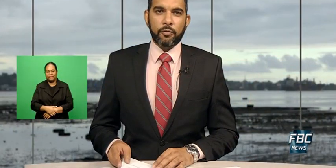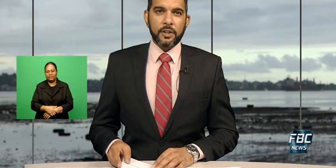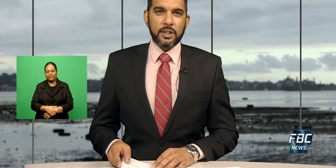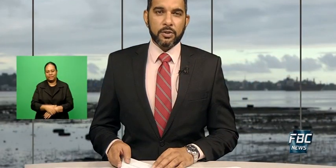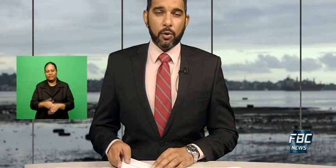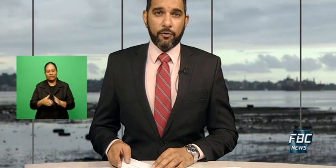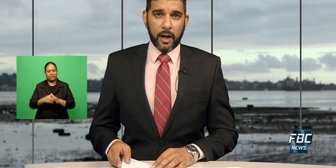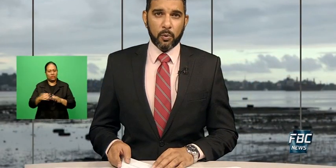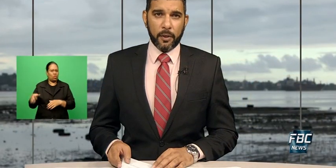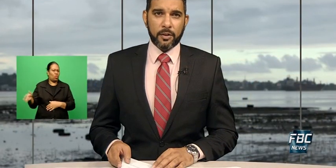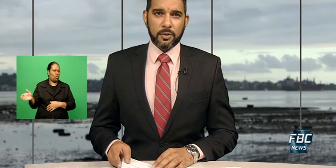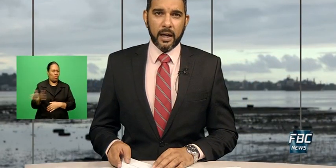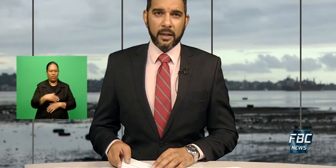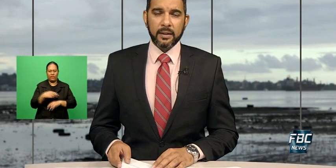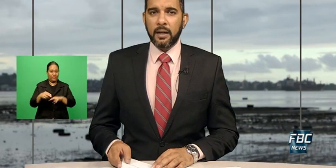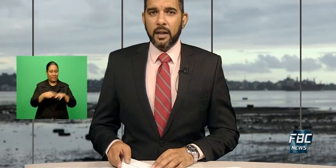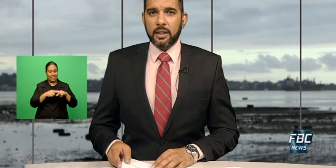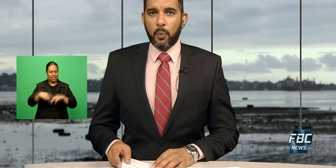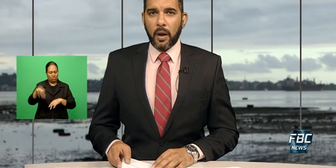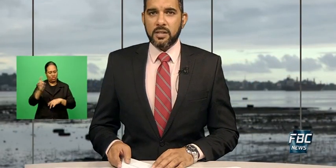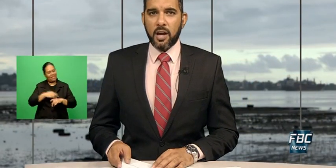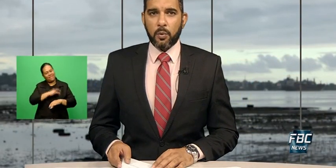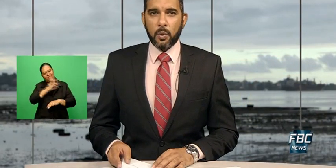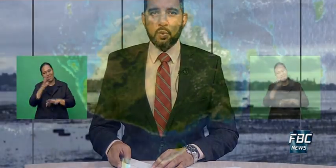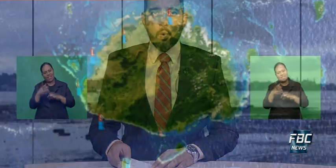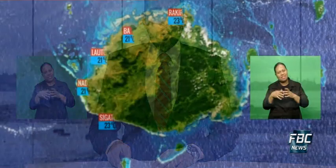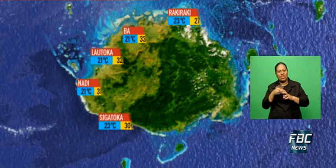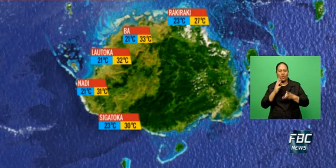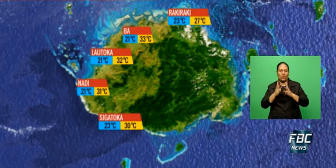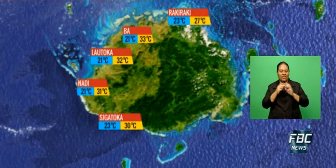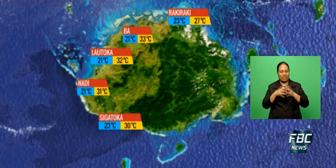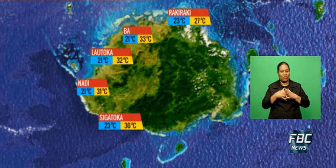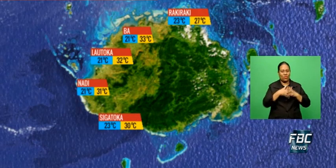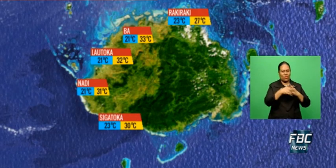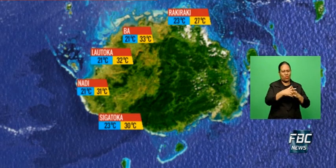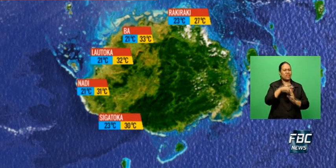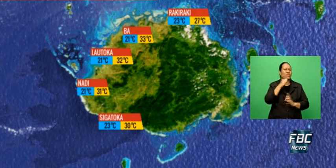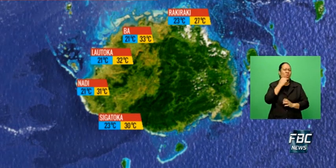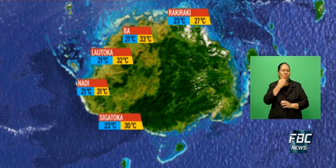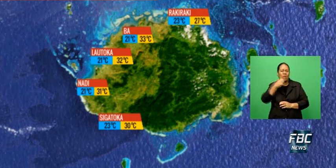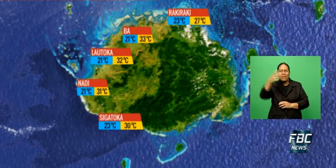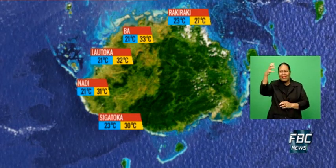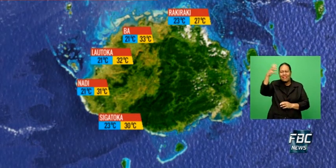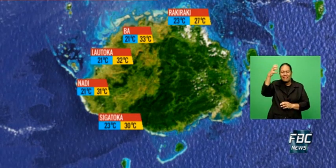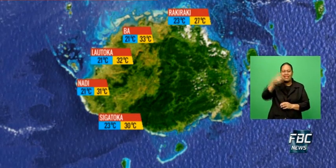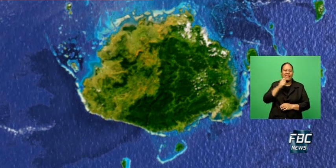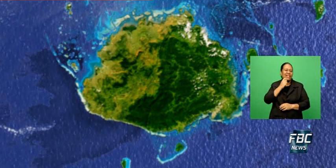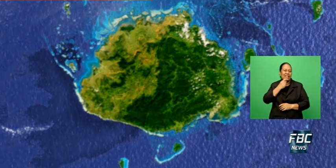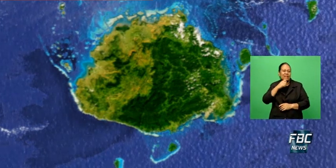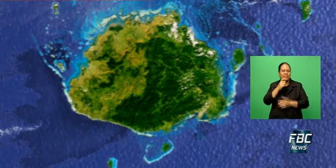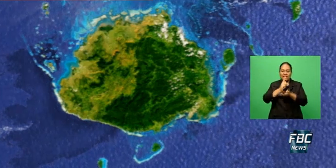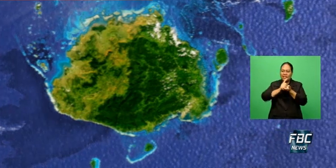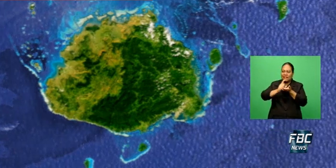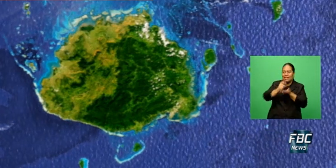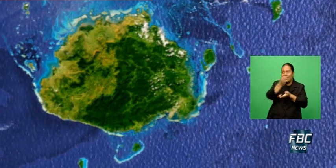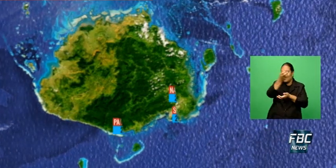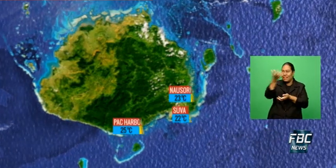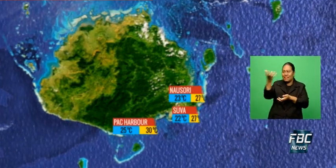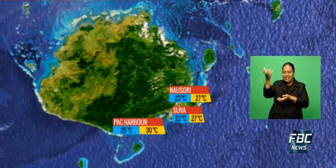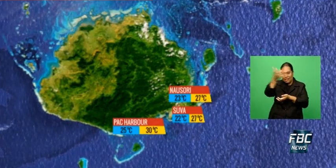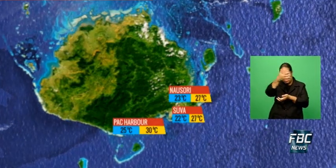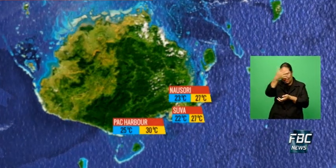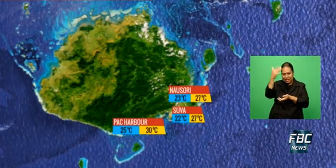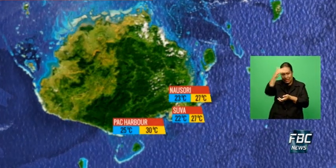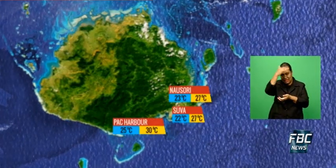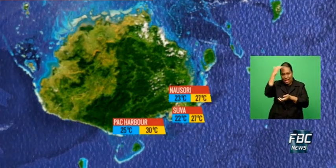All of Fiji saw fine weather today. In the west, it was warm and sunny under mostly clear skies. Eastwards from Pacific